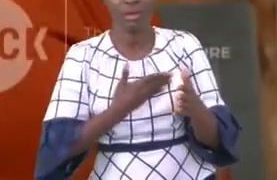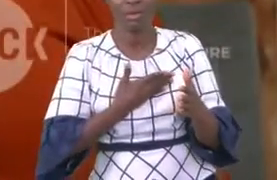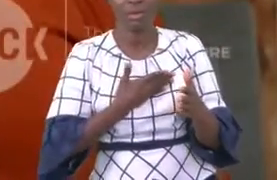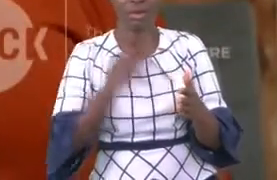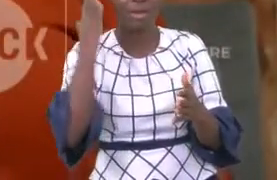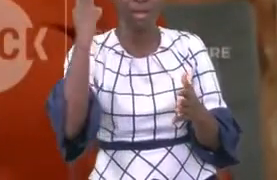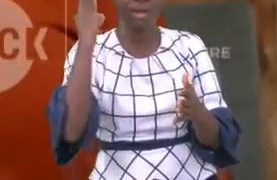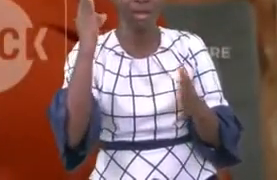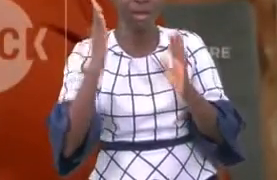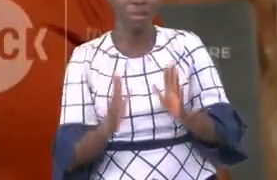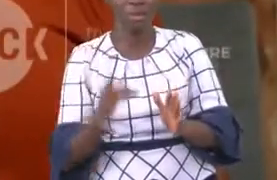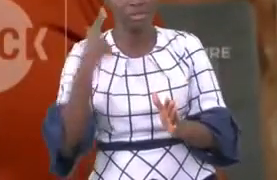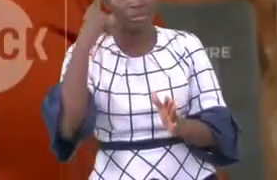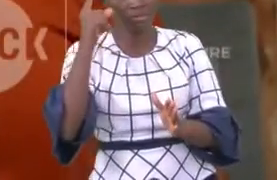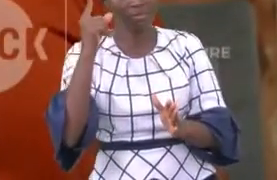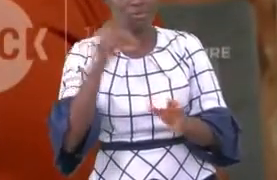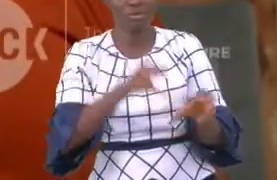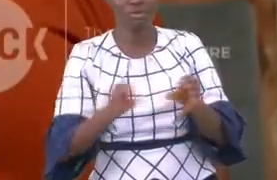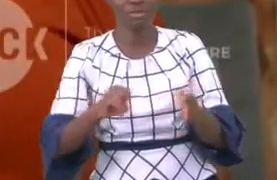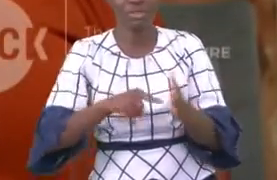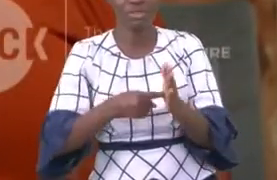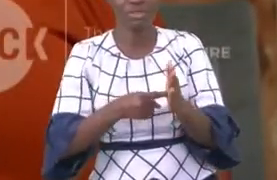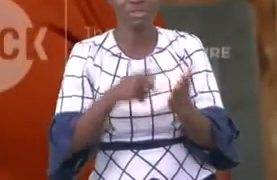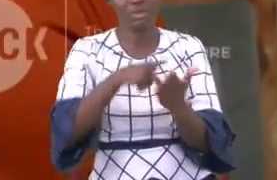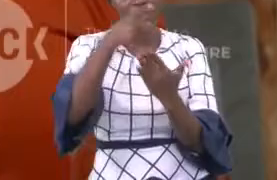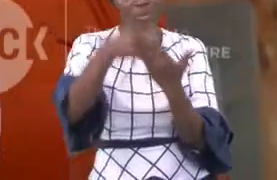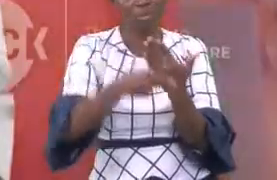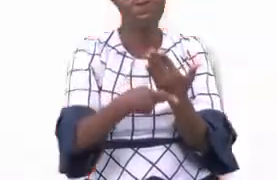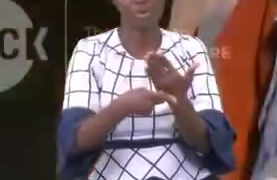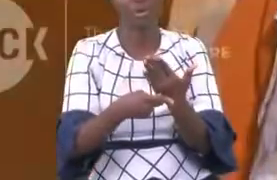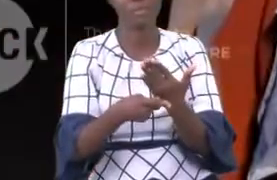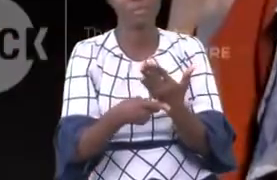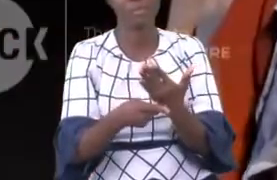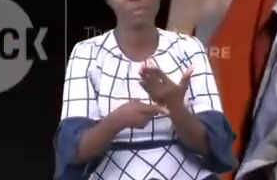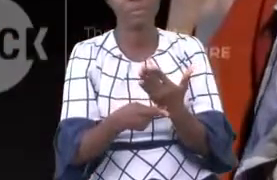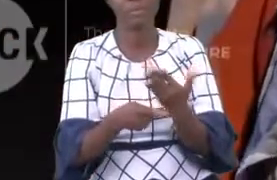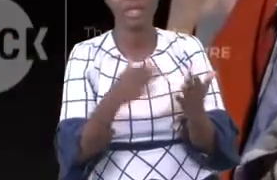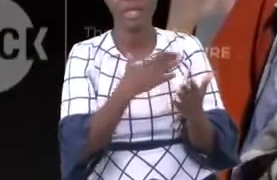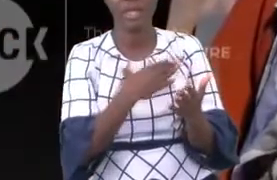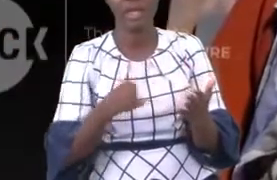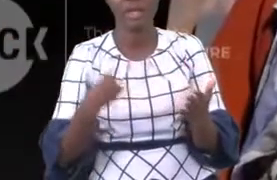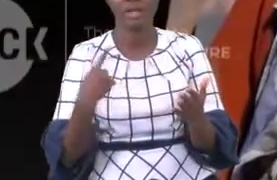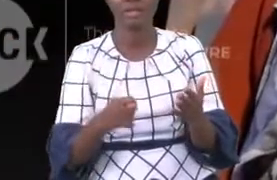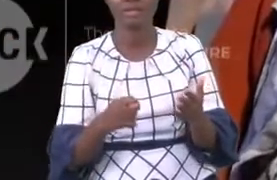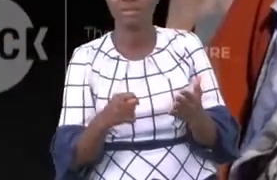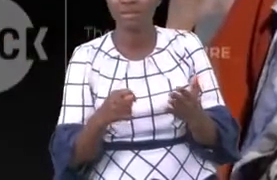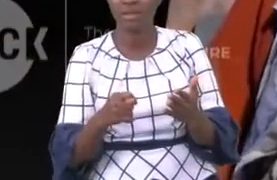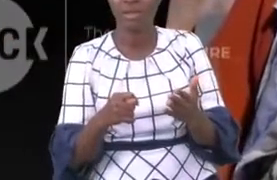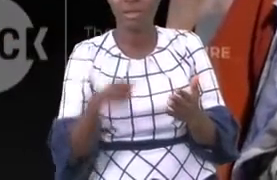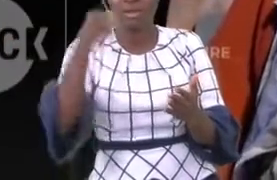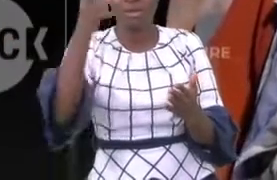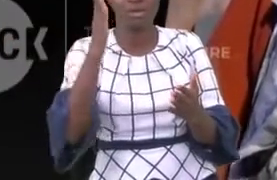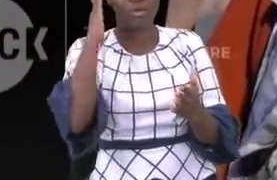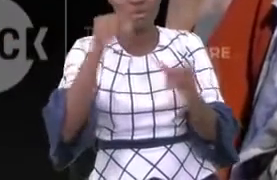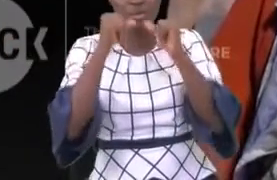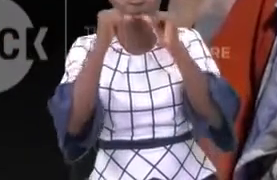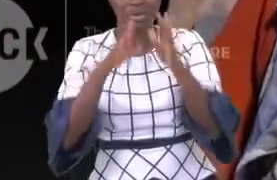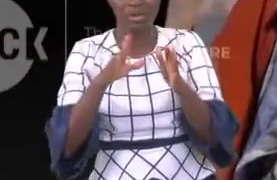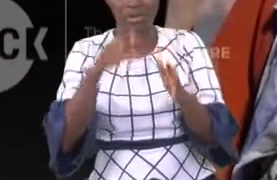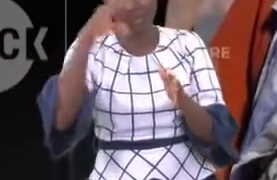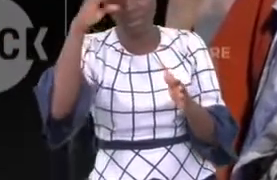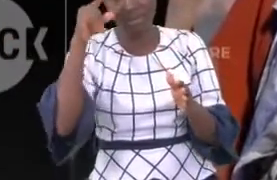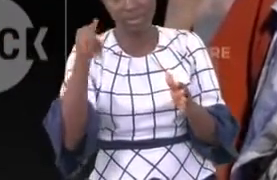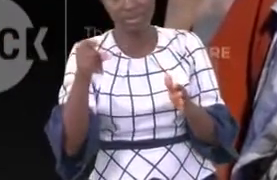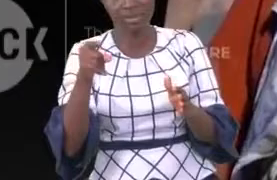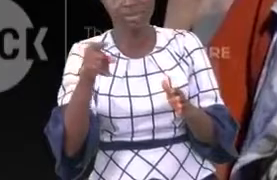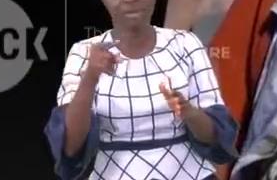bless him and bless his ministry. Amen. I thank God for GCK program, and I pray that it will